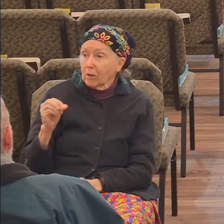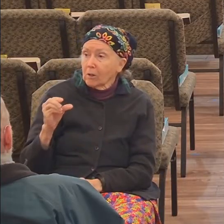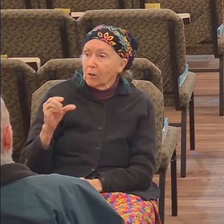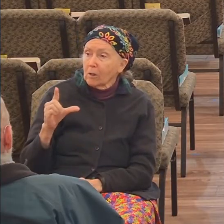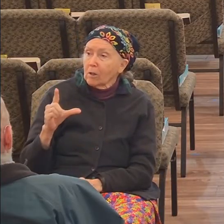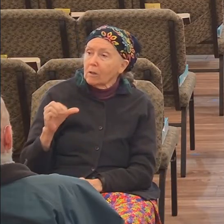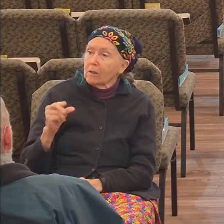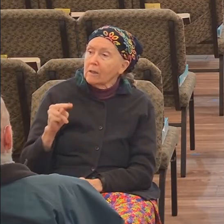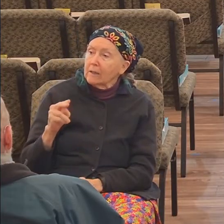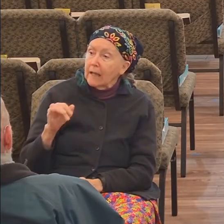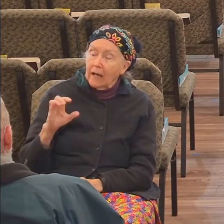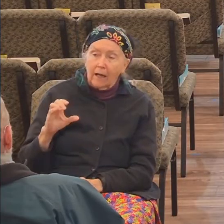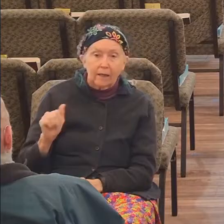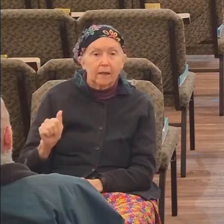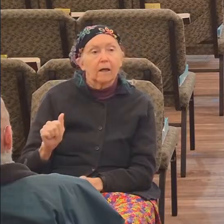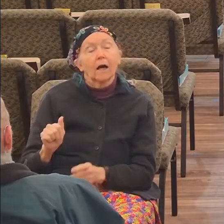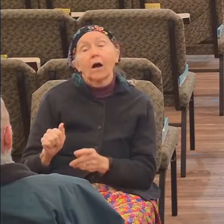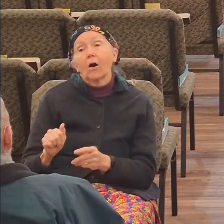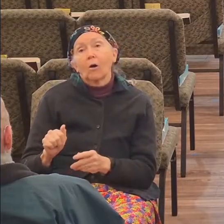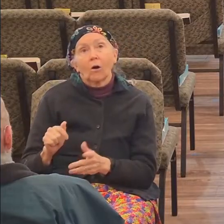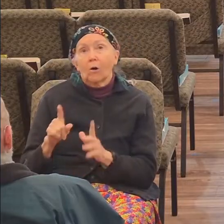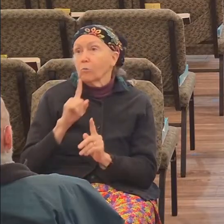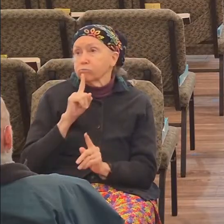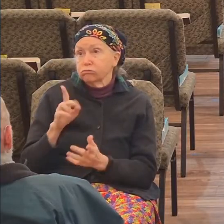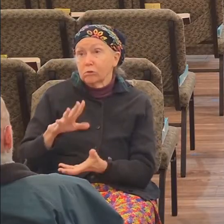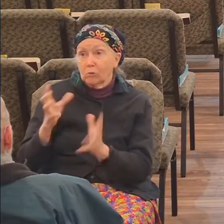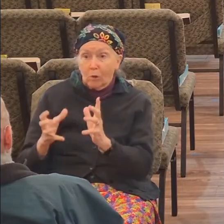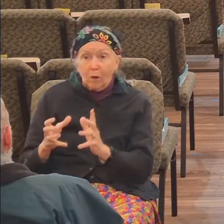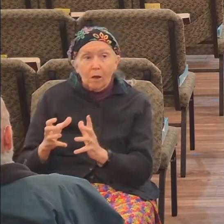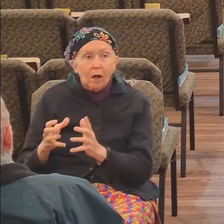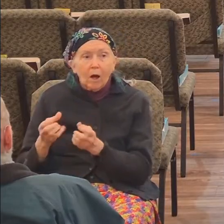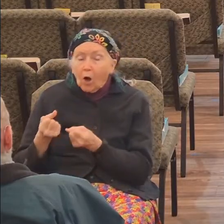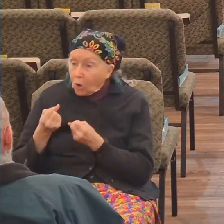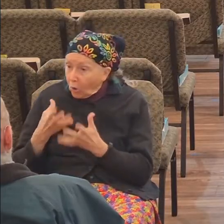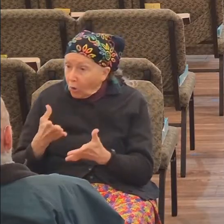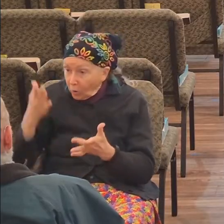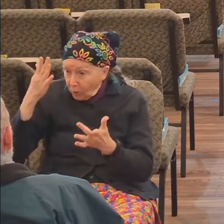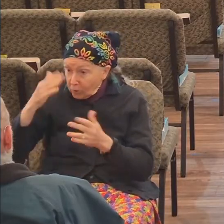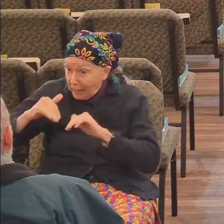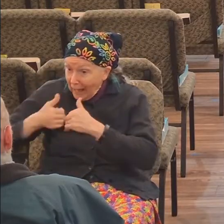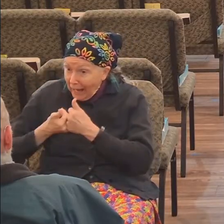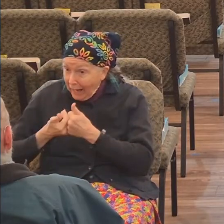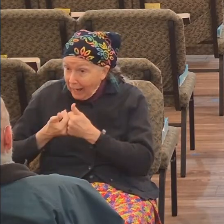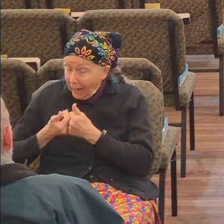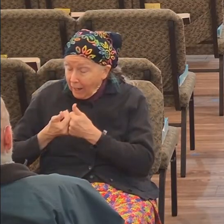by some Jewish leaders in that community, okay? But to establish a social